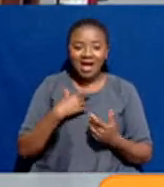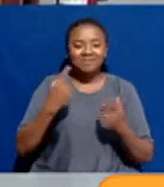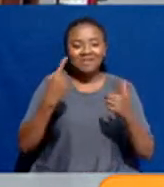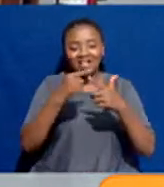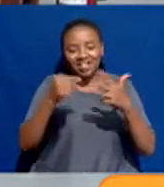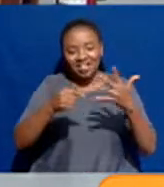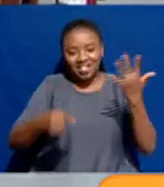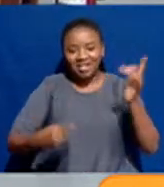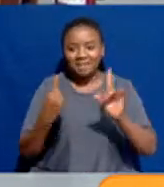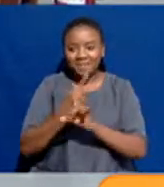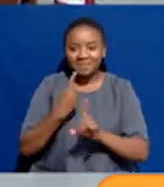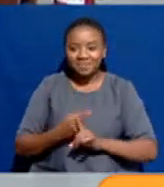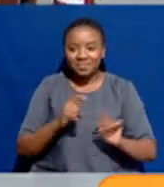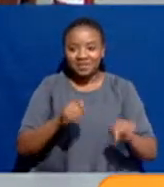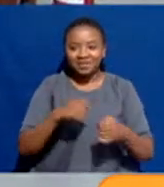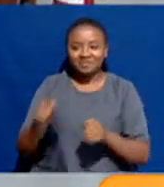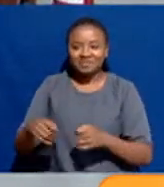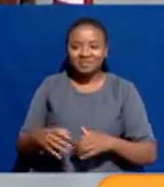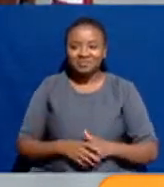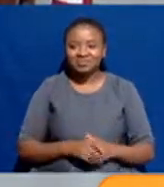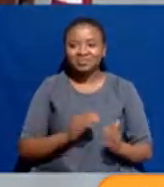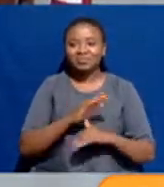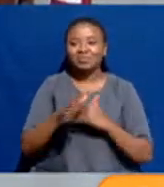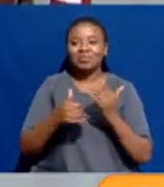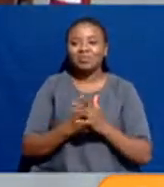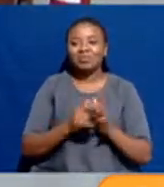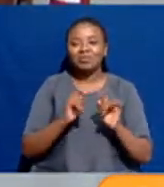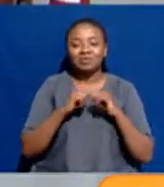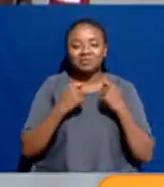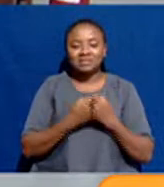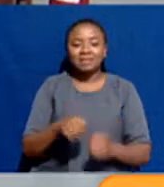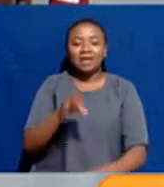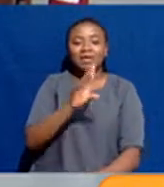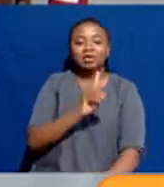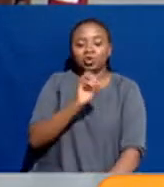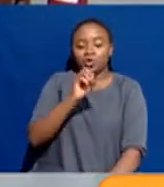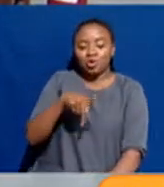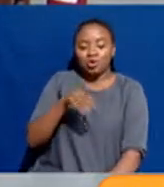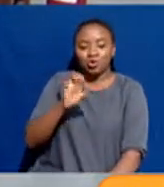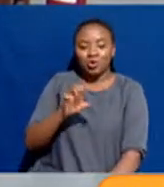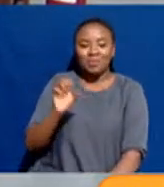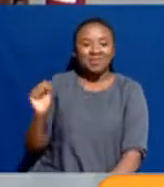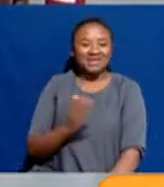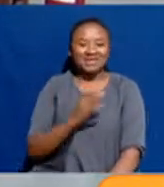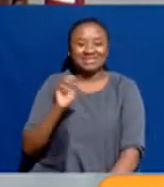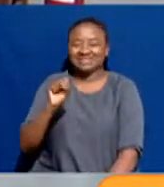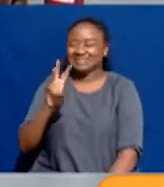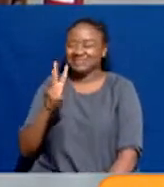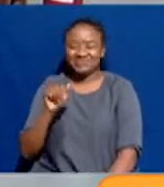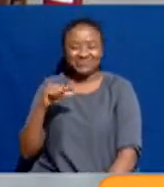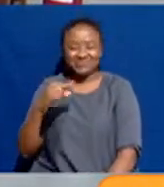flip, hiking boots, all manner of shoes. Dope Swag is where we buy shoes and also sell land.